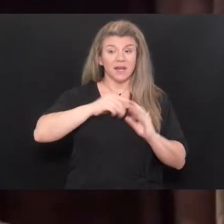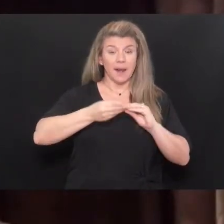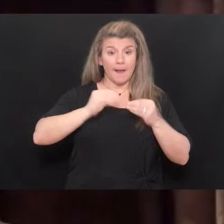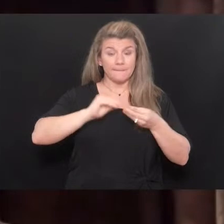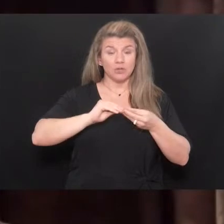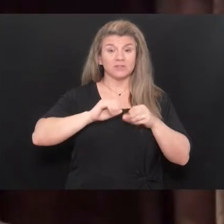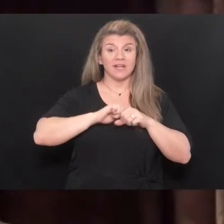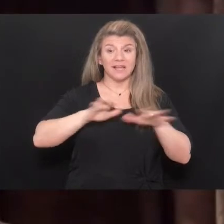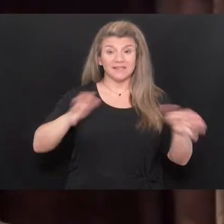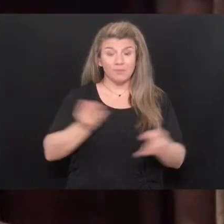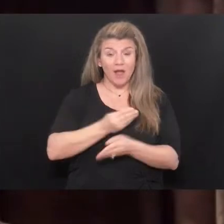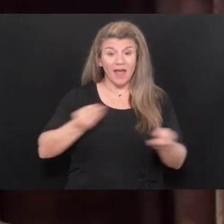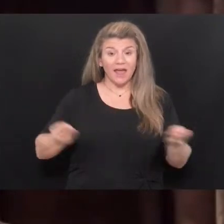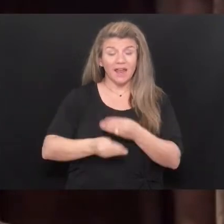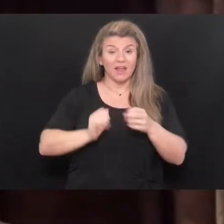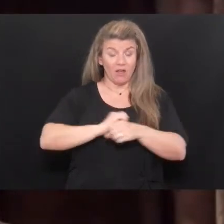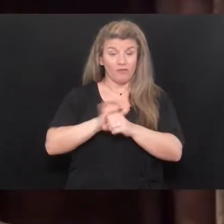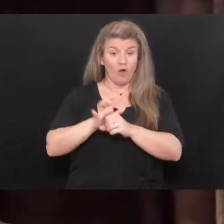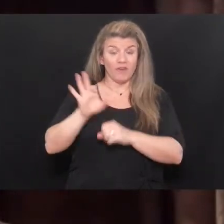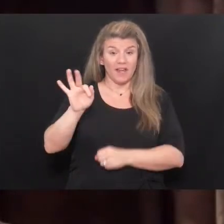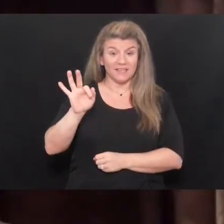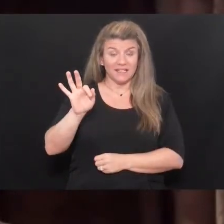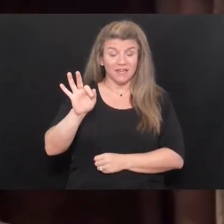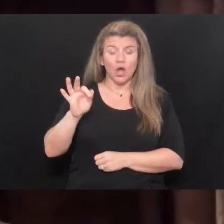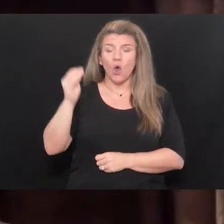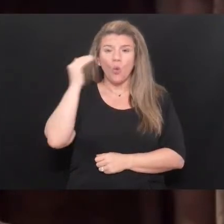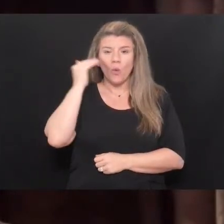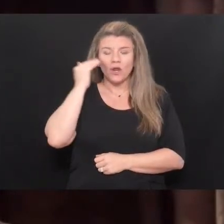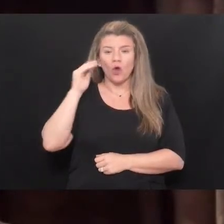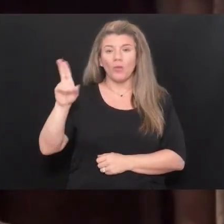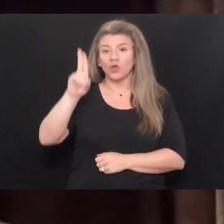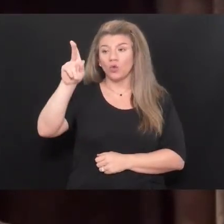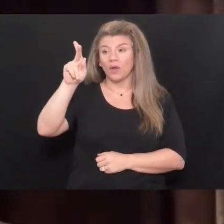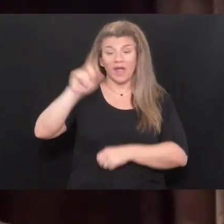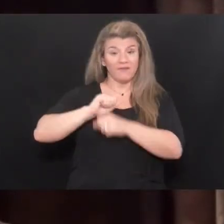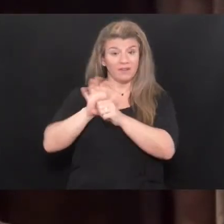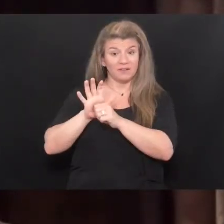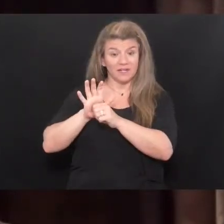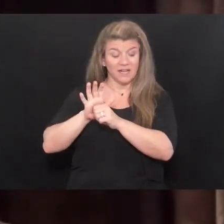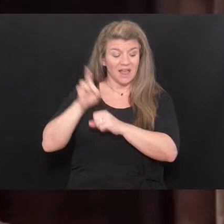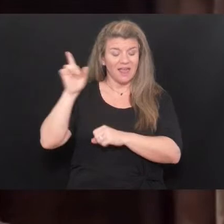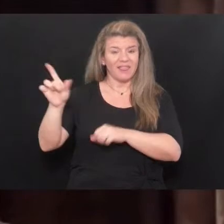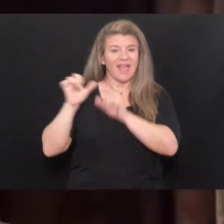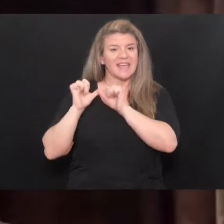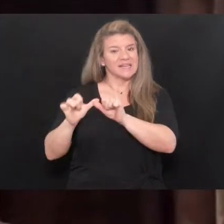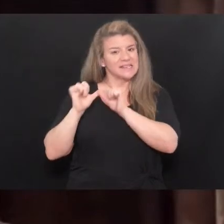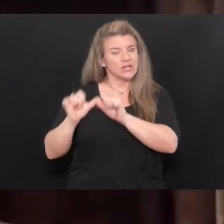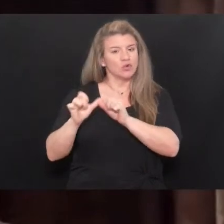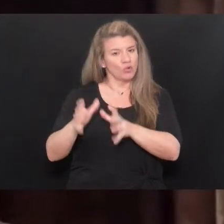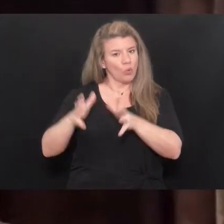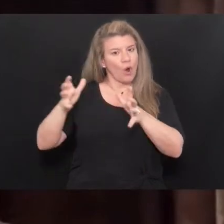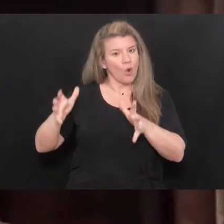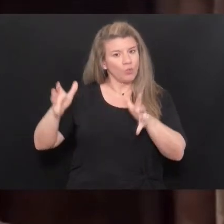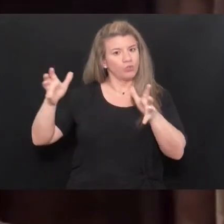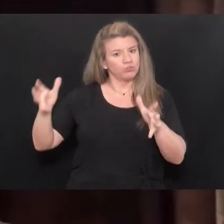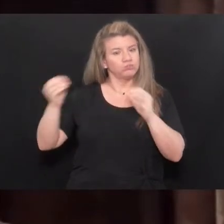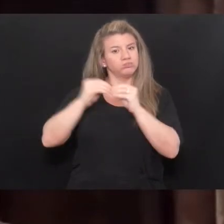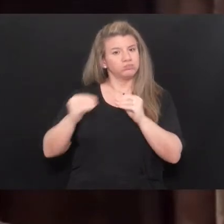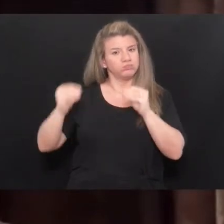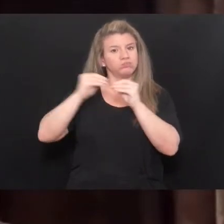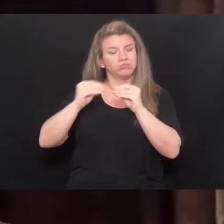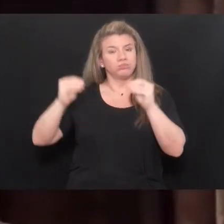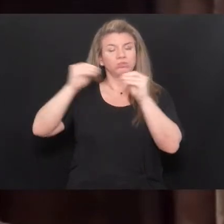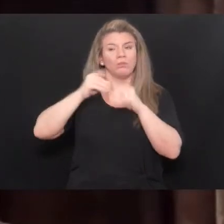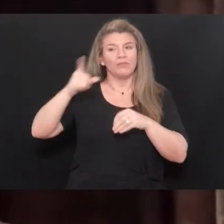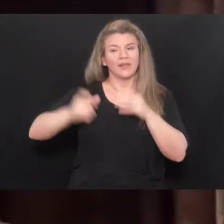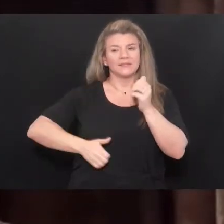and spread of COVID-19. We know that the United Kingdom variant continues to grow and is our most